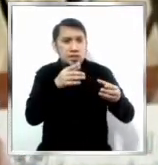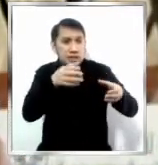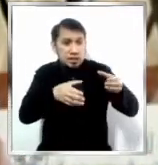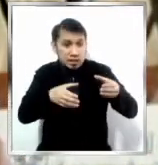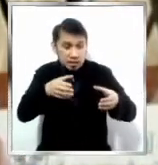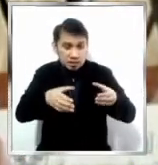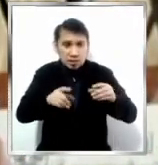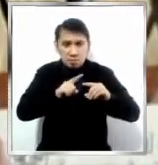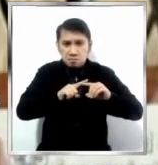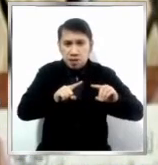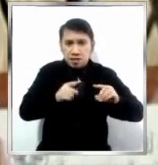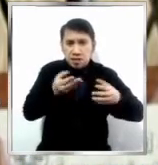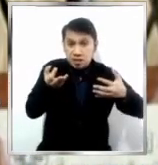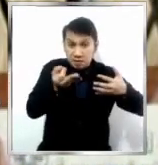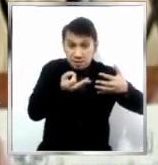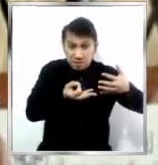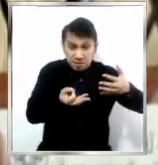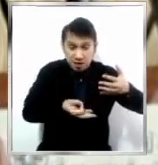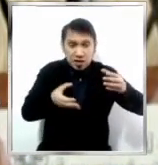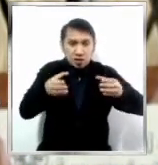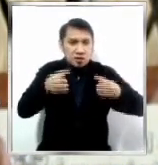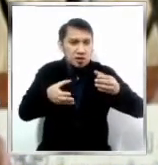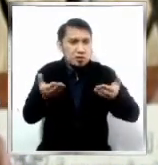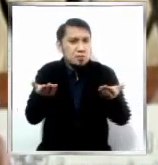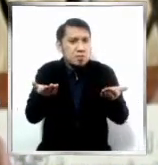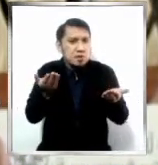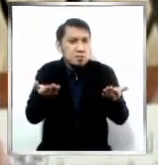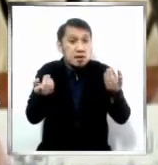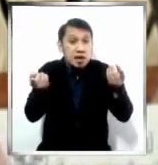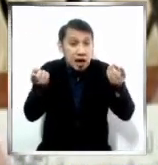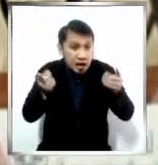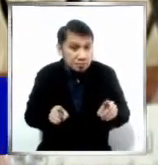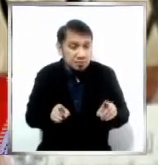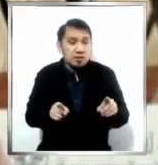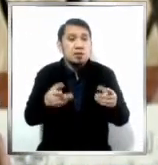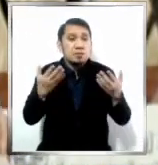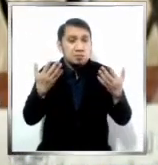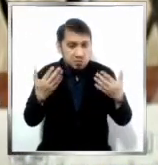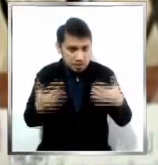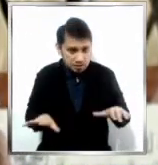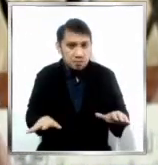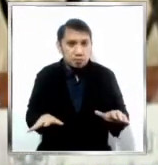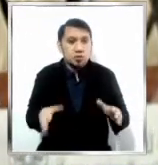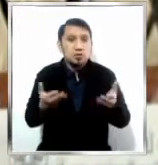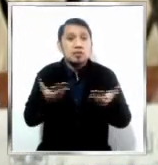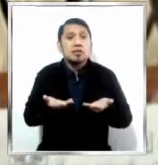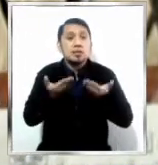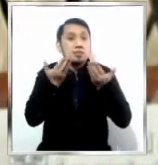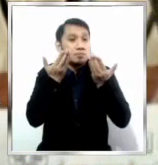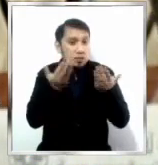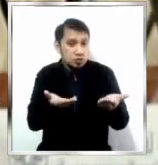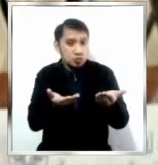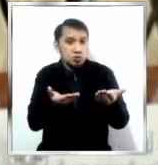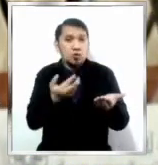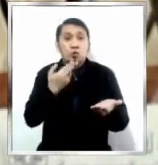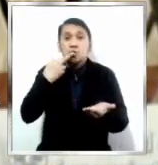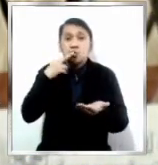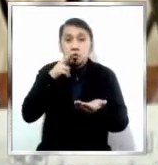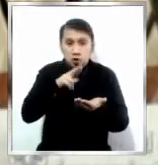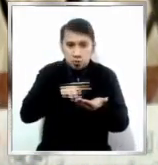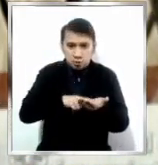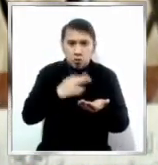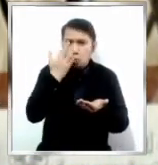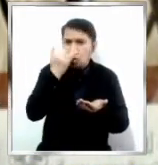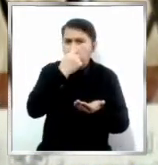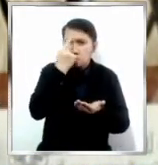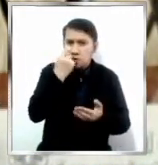filing may happen, Mr. President, after the submission of the report, because of this need to make sure that